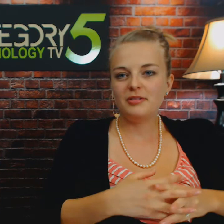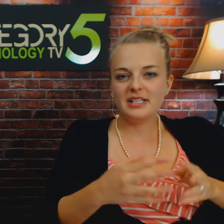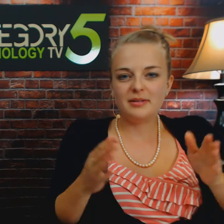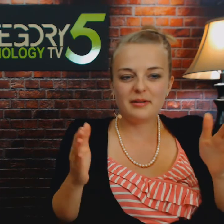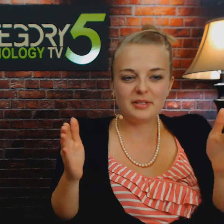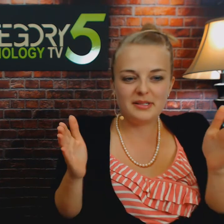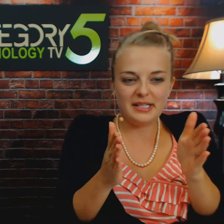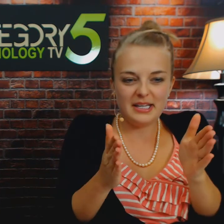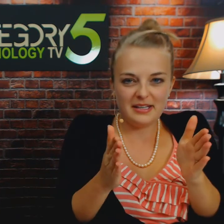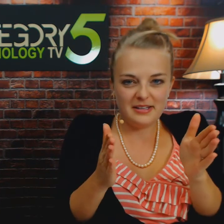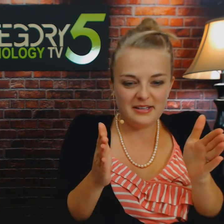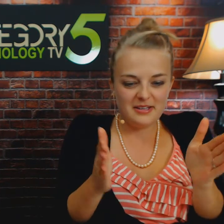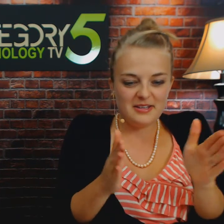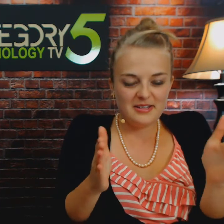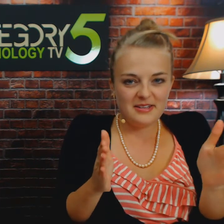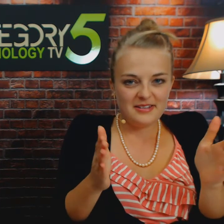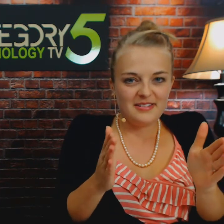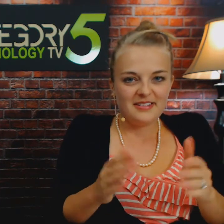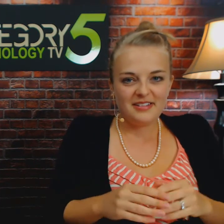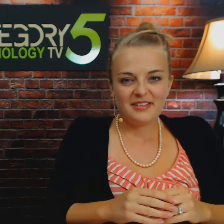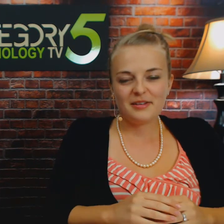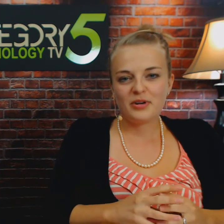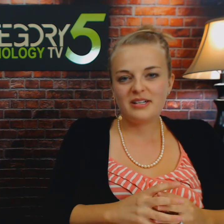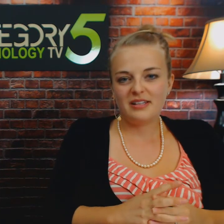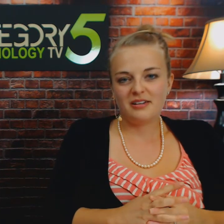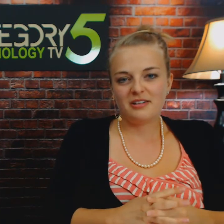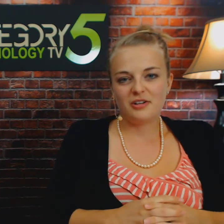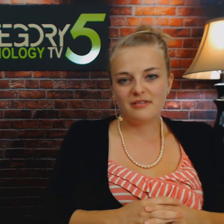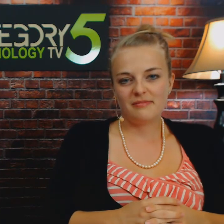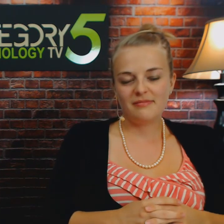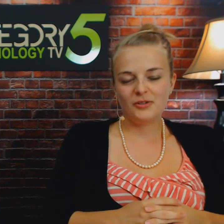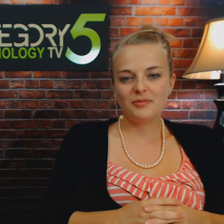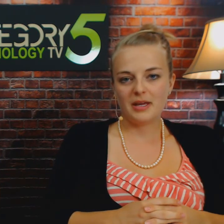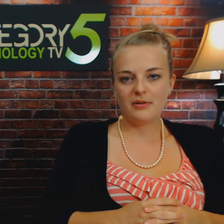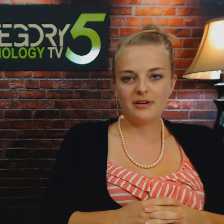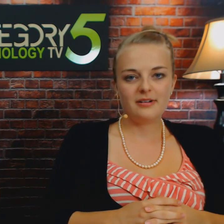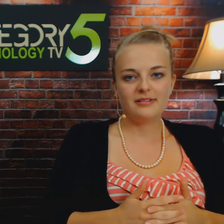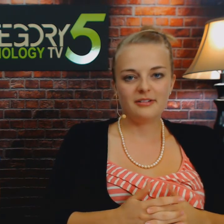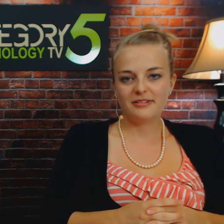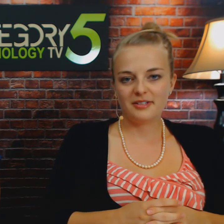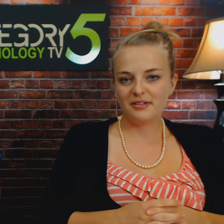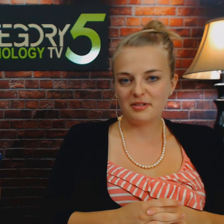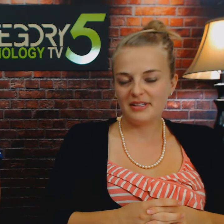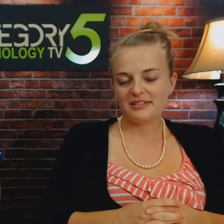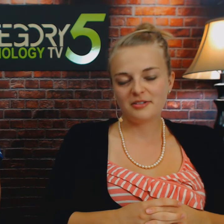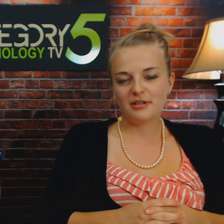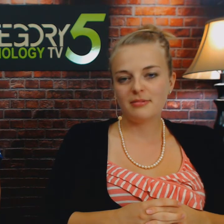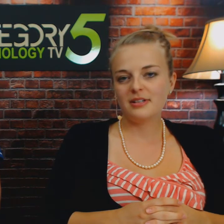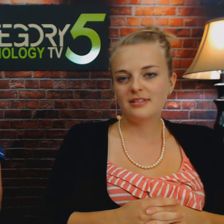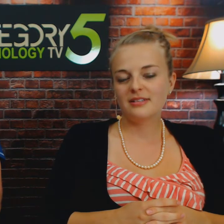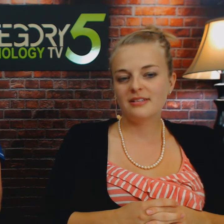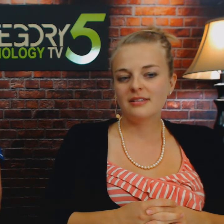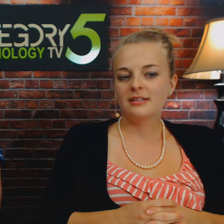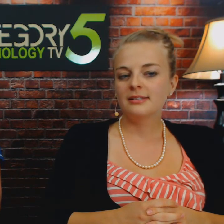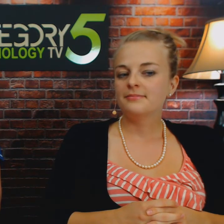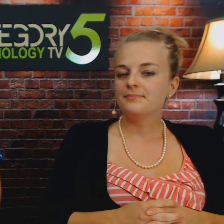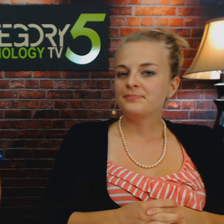Do you need to be able see the printing on your newspaper or something? know what mean? Like, that's creepy.